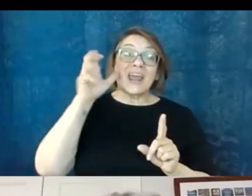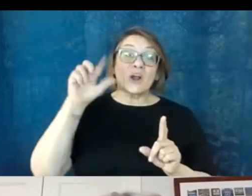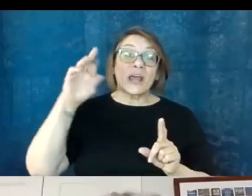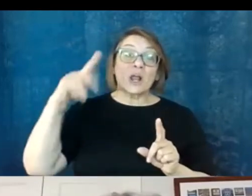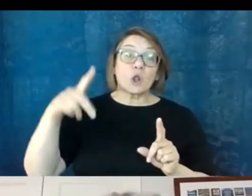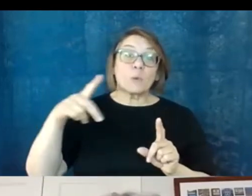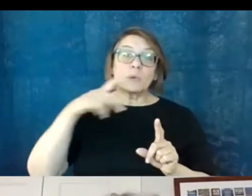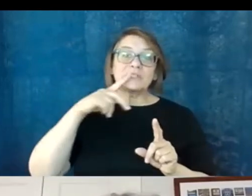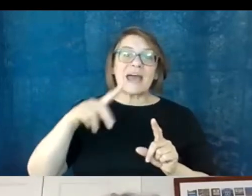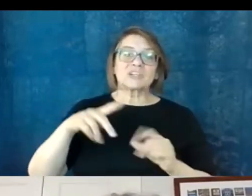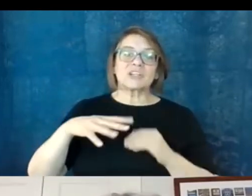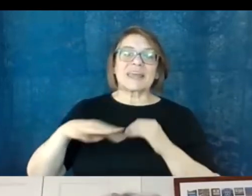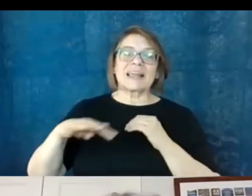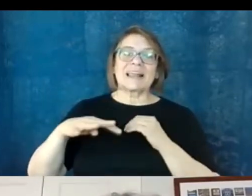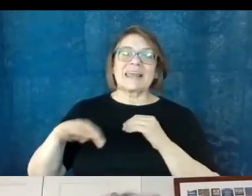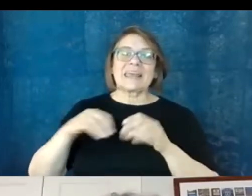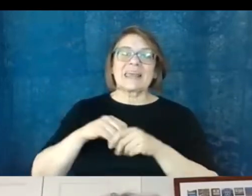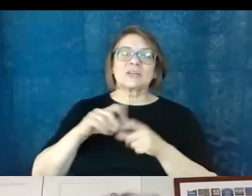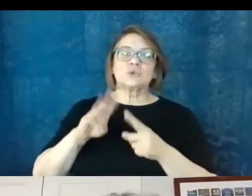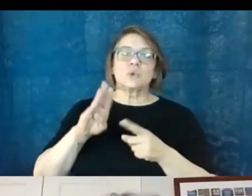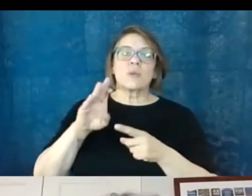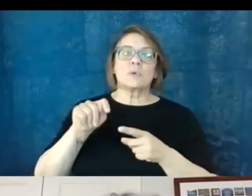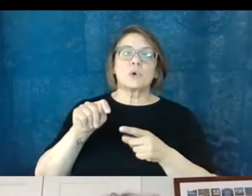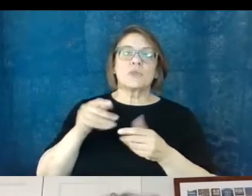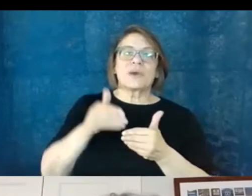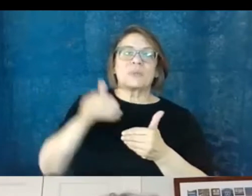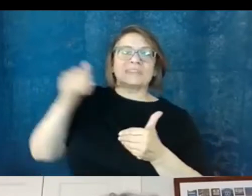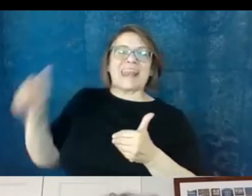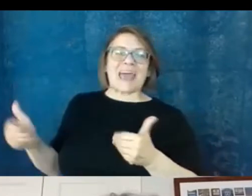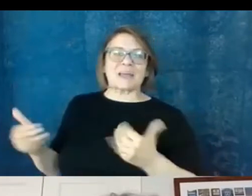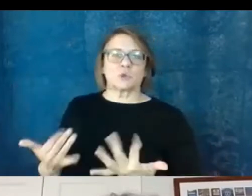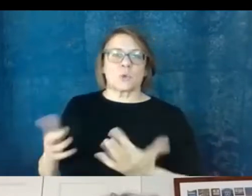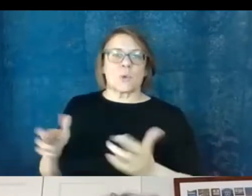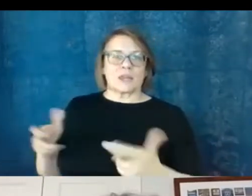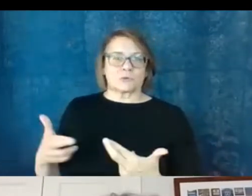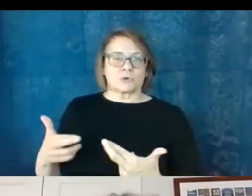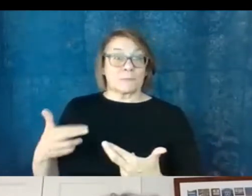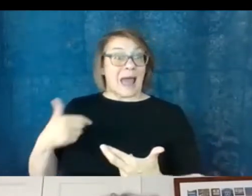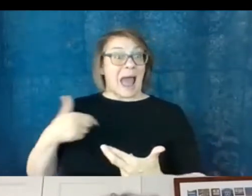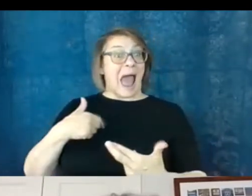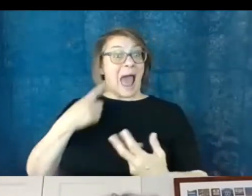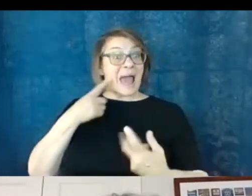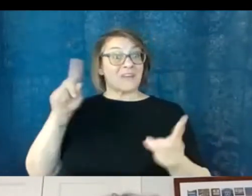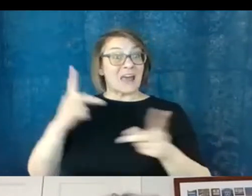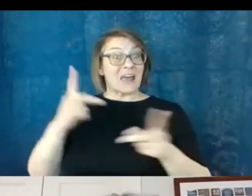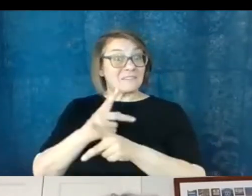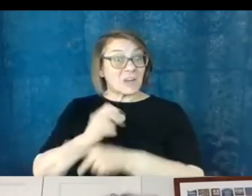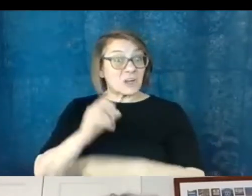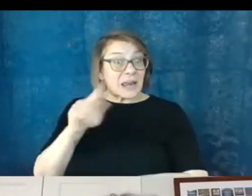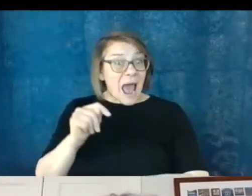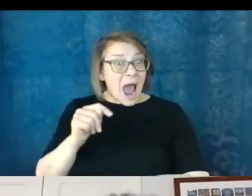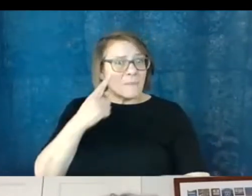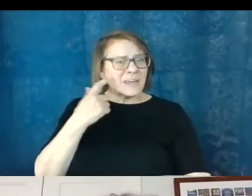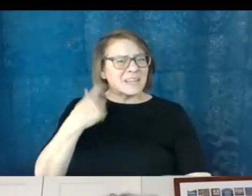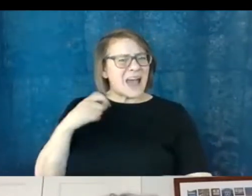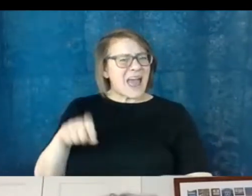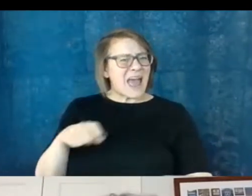leaking into the booth that was next to the waiting room, and I'm the one who figured it out because I had to have